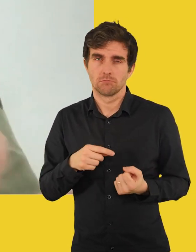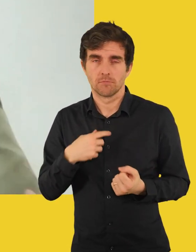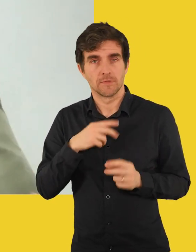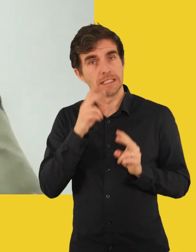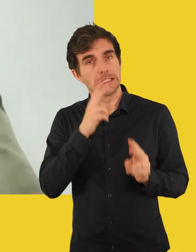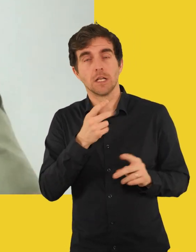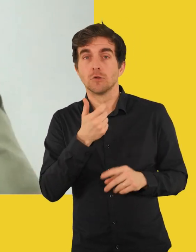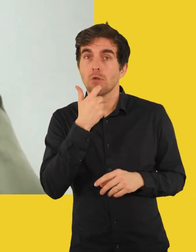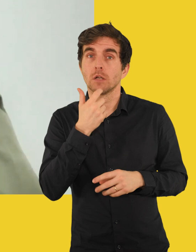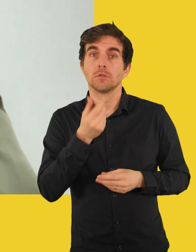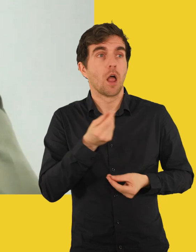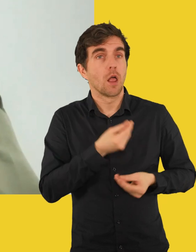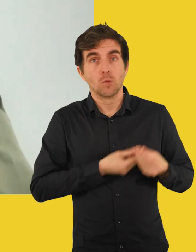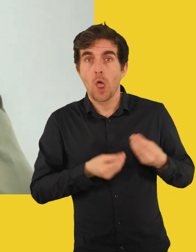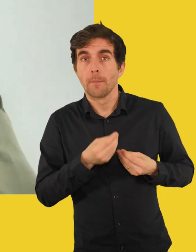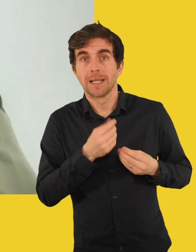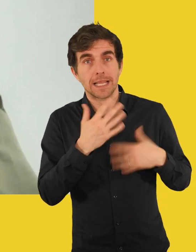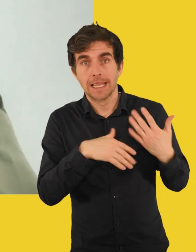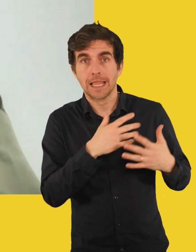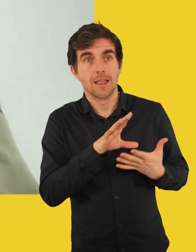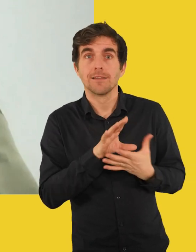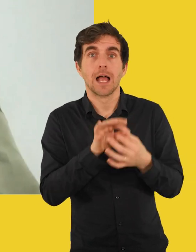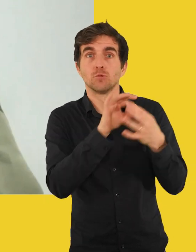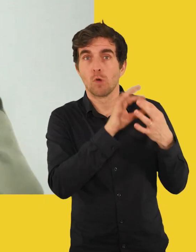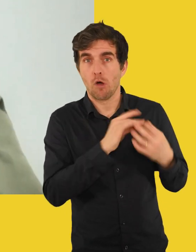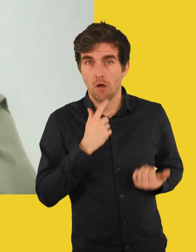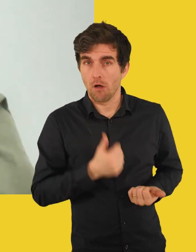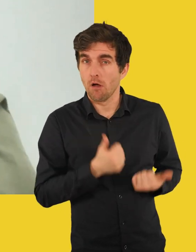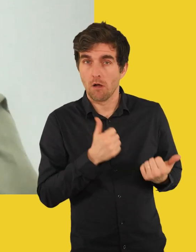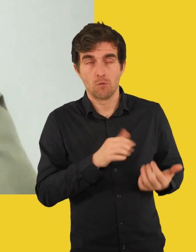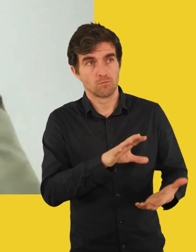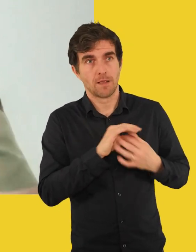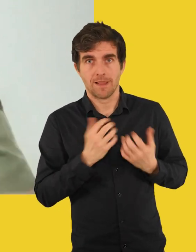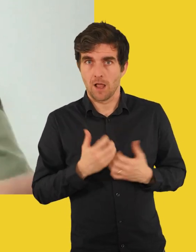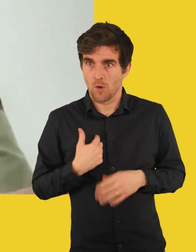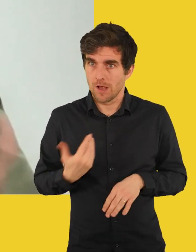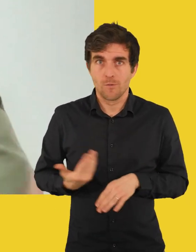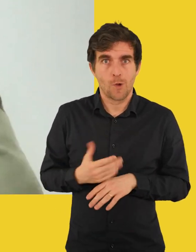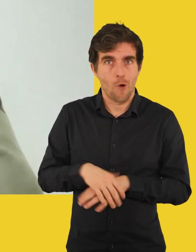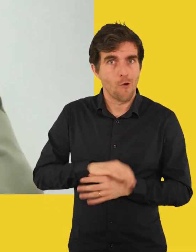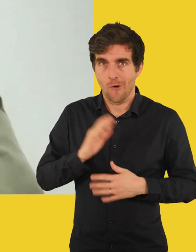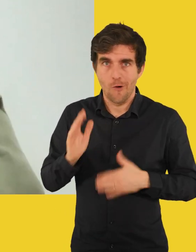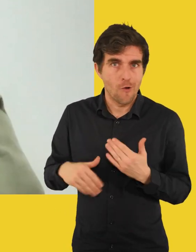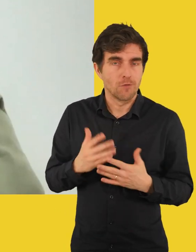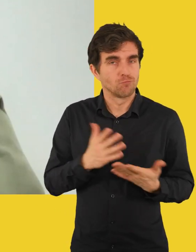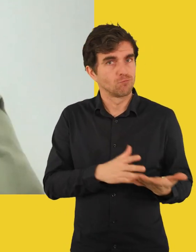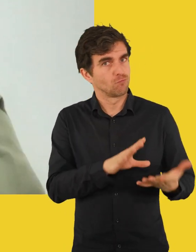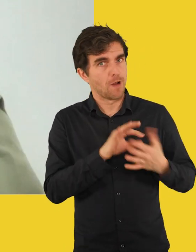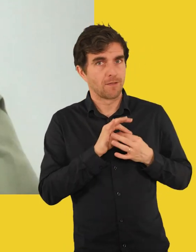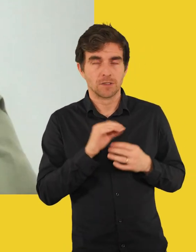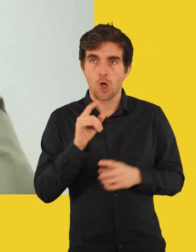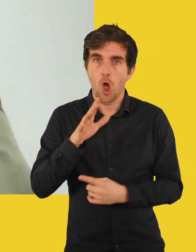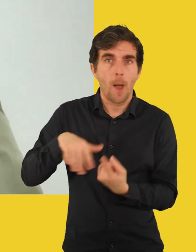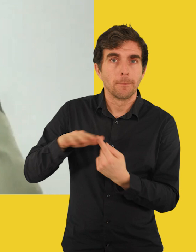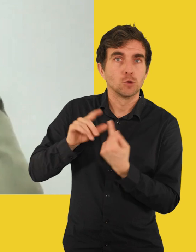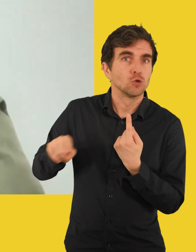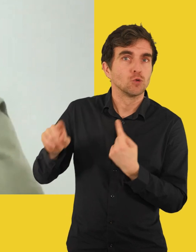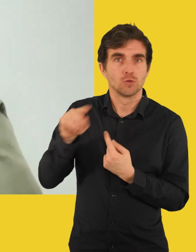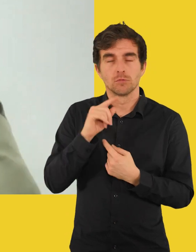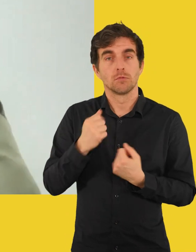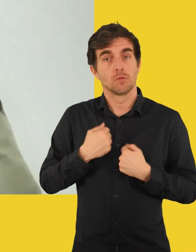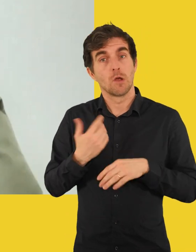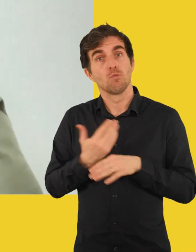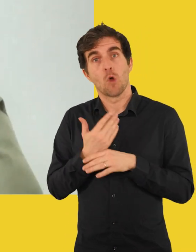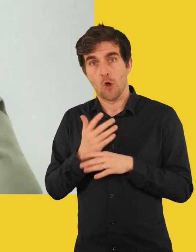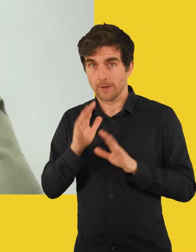strong message that I have seen in the Doughnut Economics Network, is also quite relevant to the kind of work we do here with